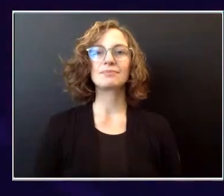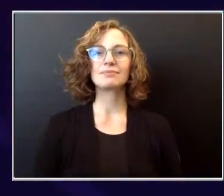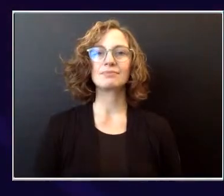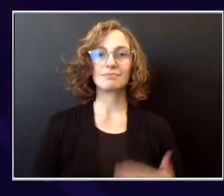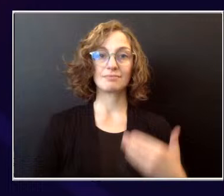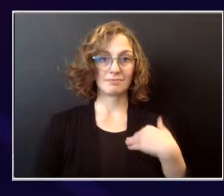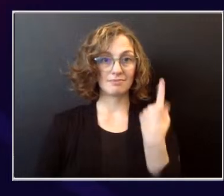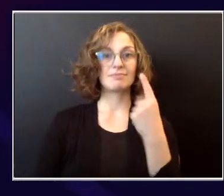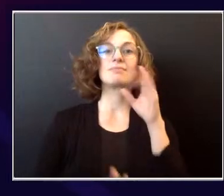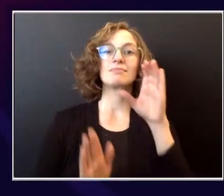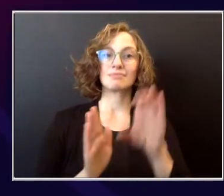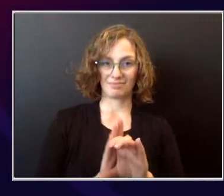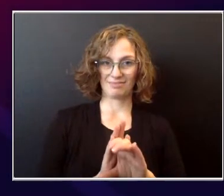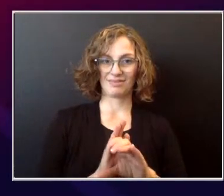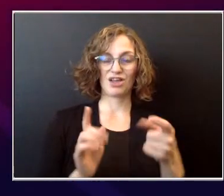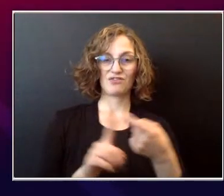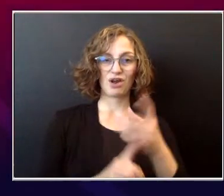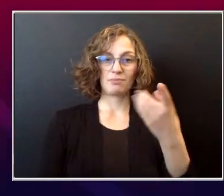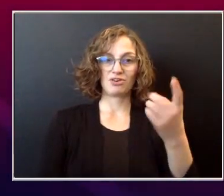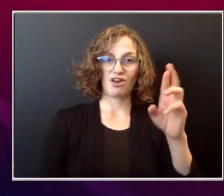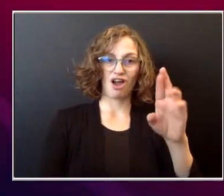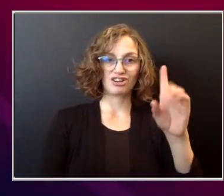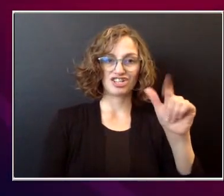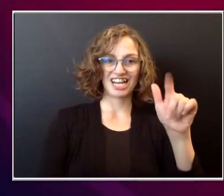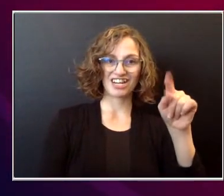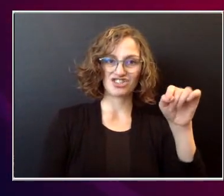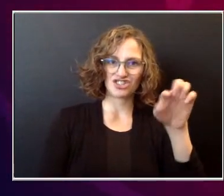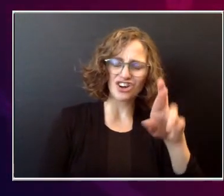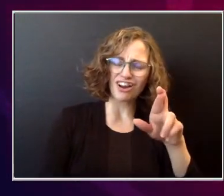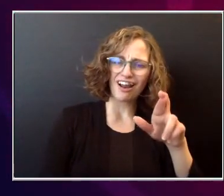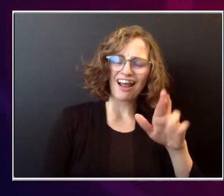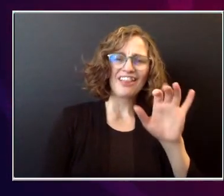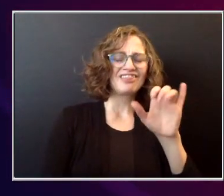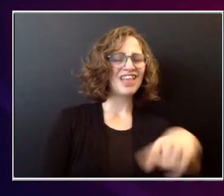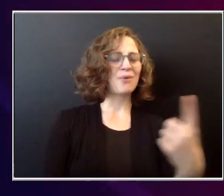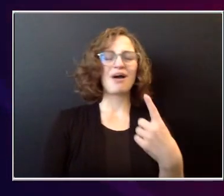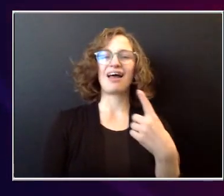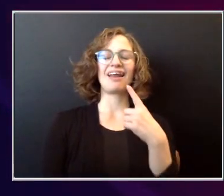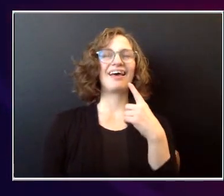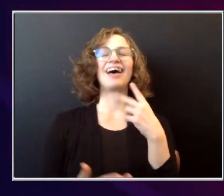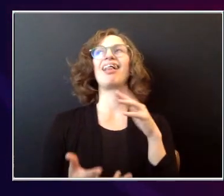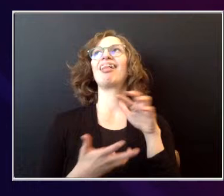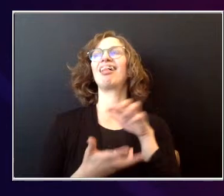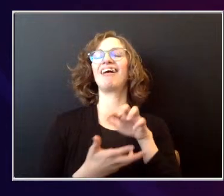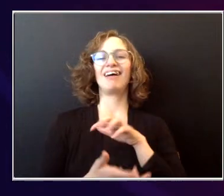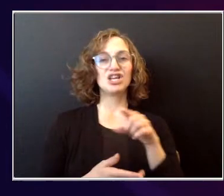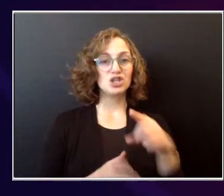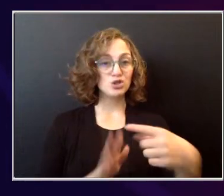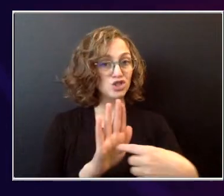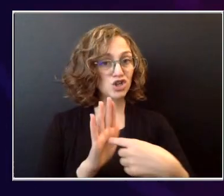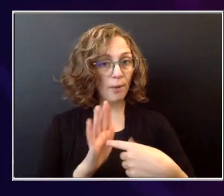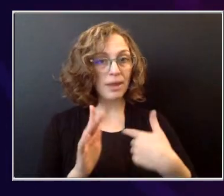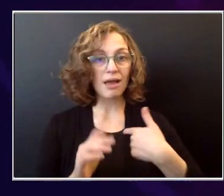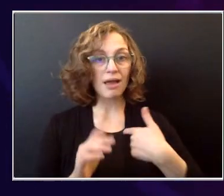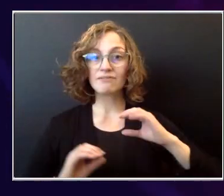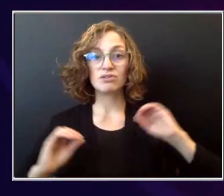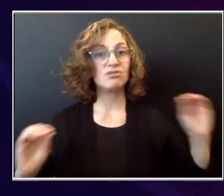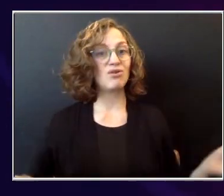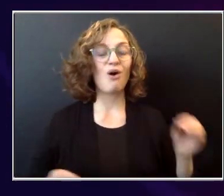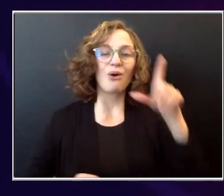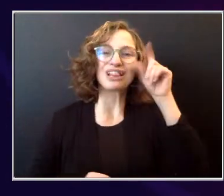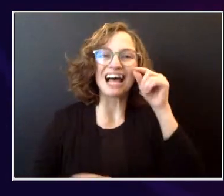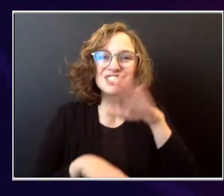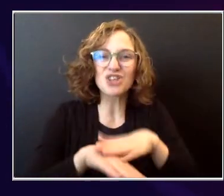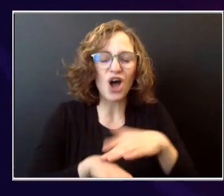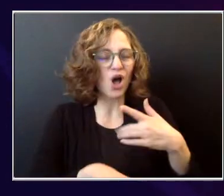Danter submitted. This one cracks me up. Dr. Danter, you showed me this picture. I didn't have my glasses on. I thought that was a toy soldier, a little toy